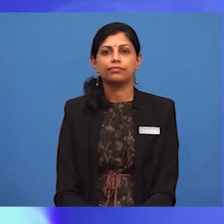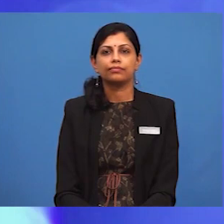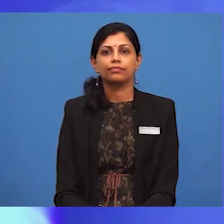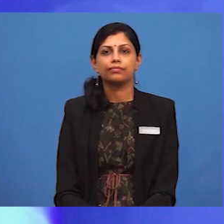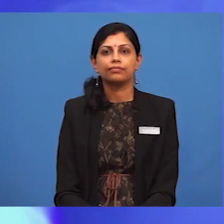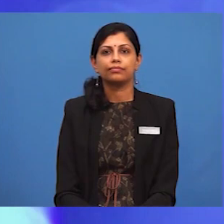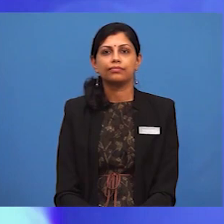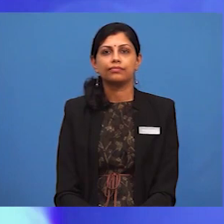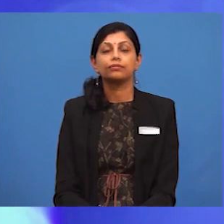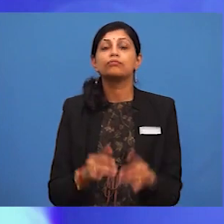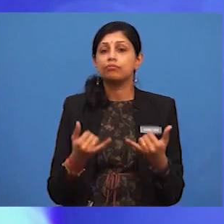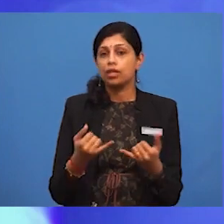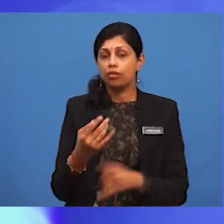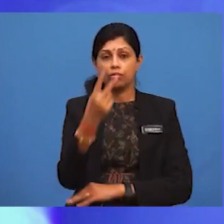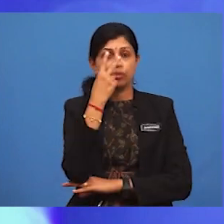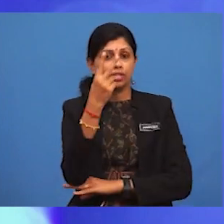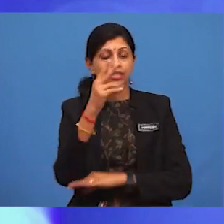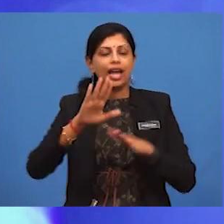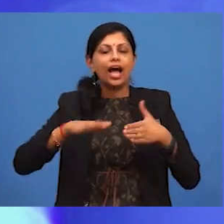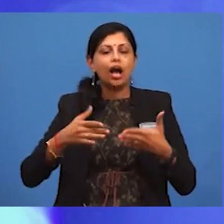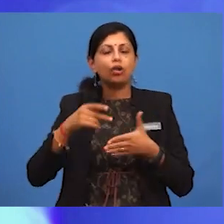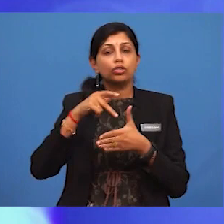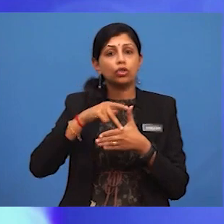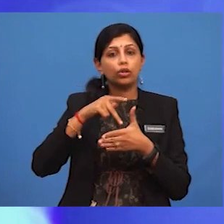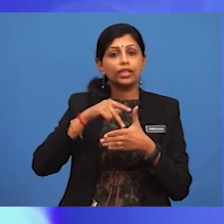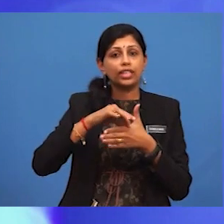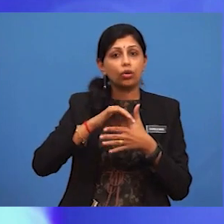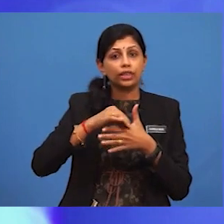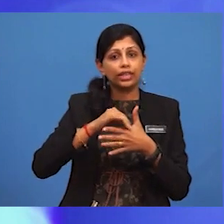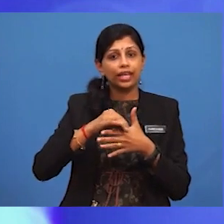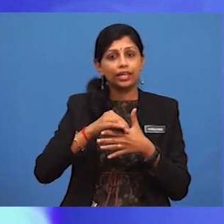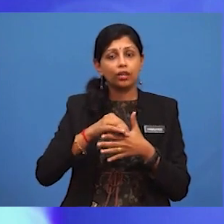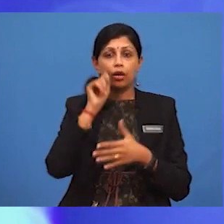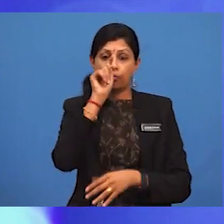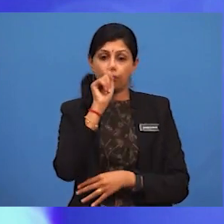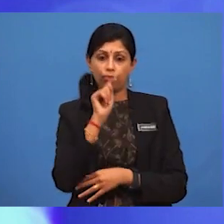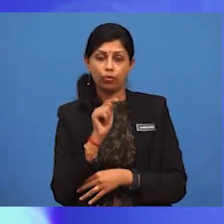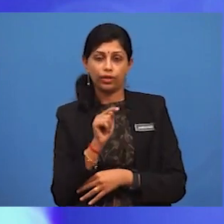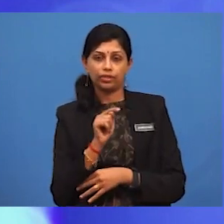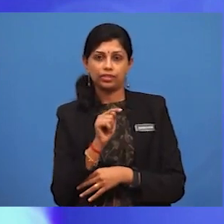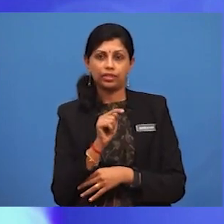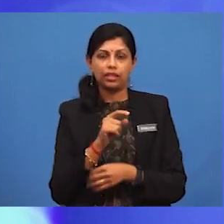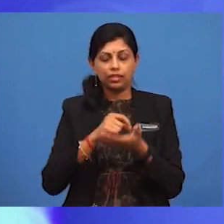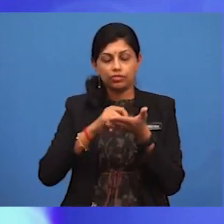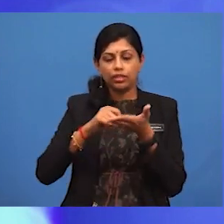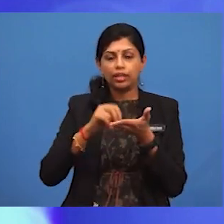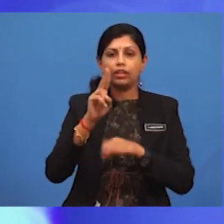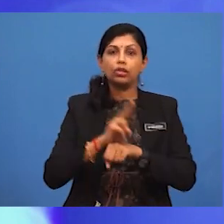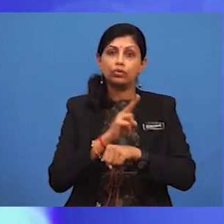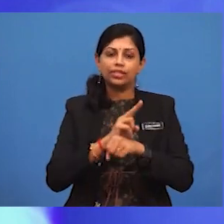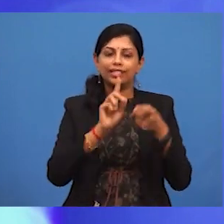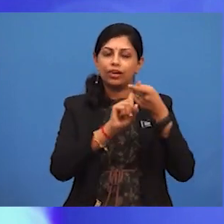next, we will look at how the content points are written using these connectors and